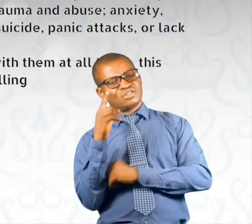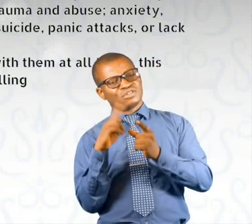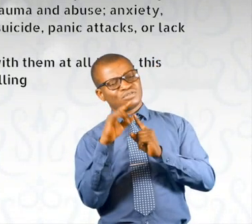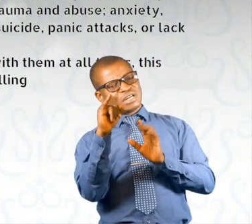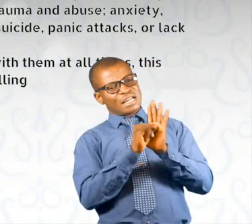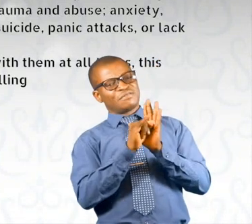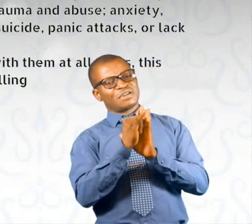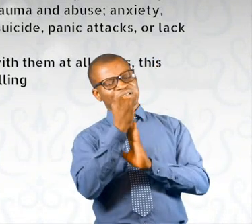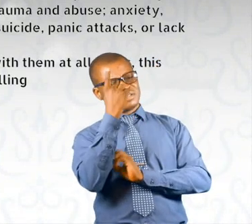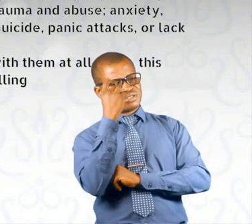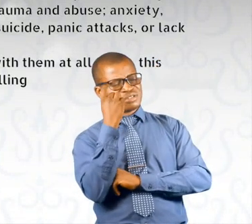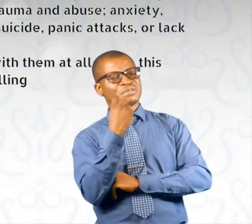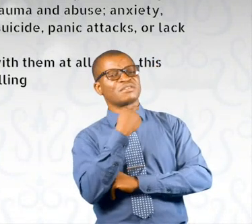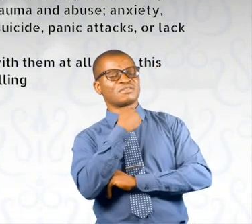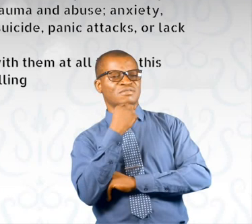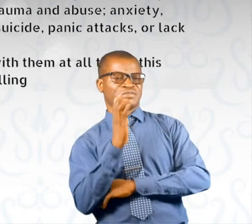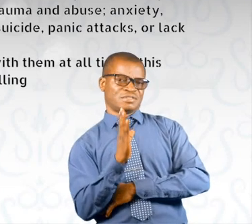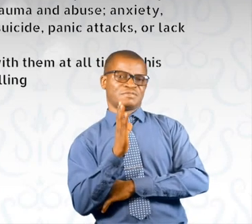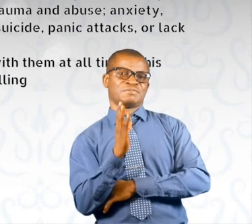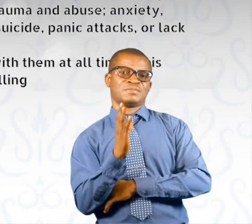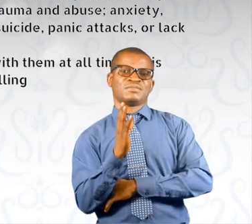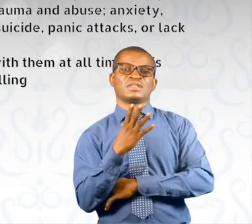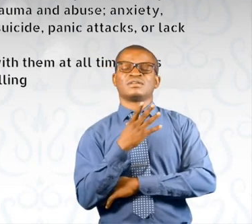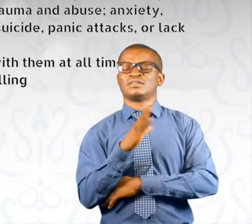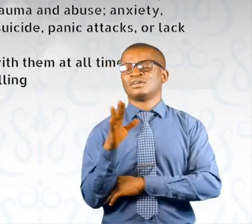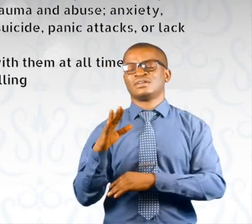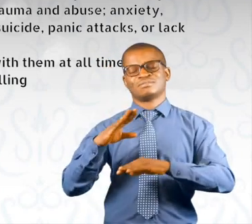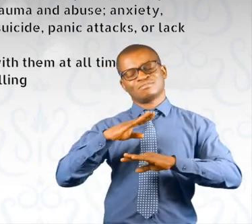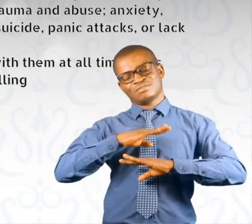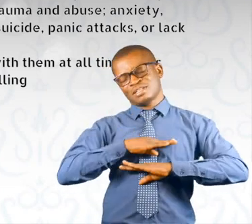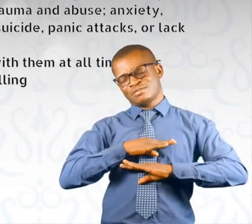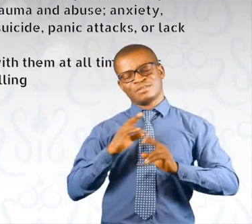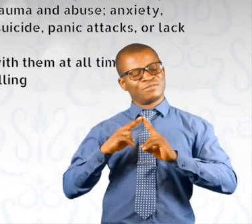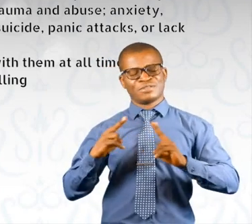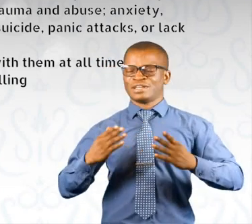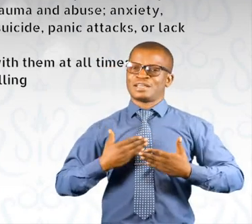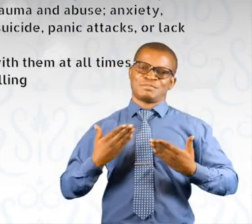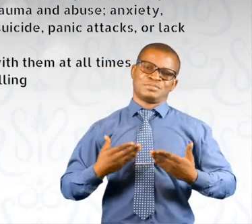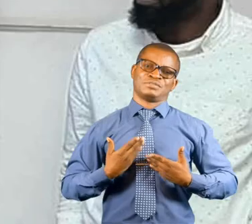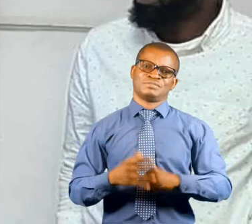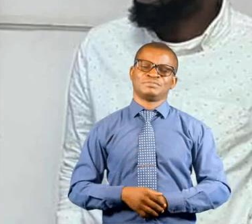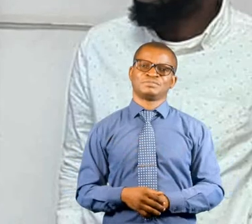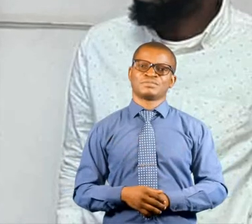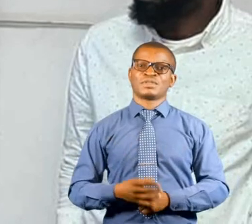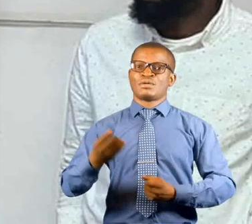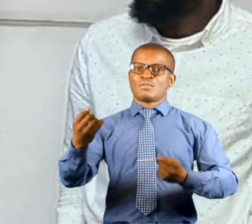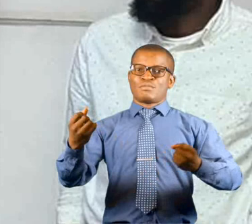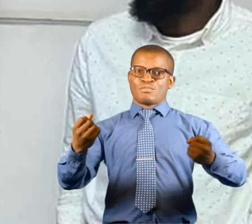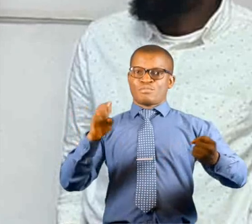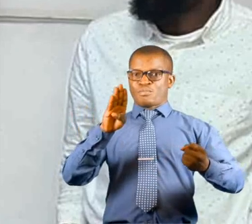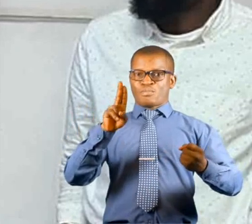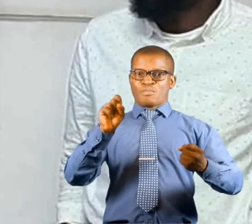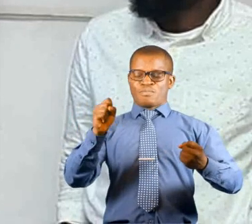that they will see and be able to identify victims. And they were very, very happy about the sensitization. The